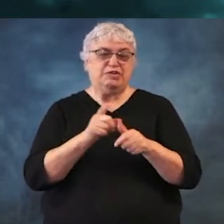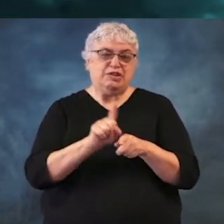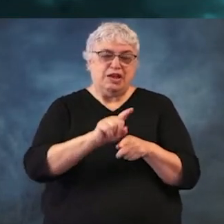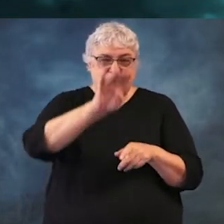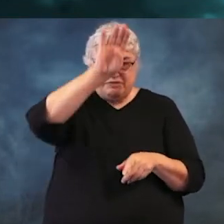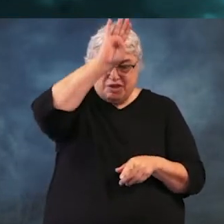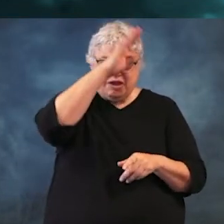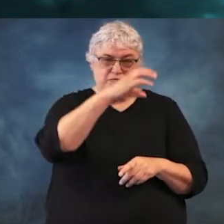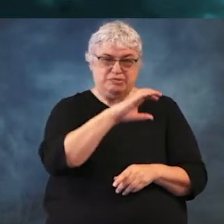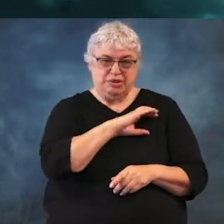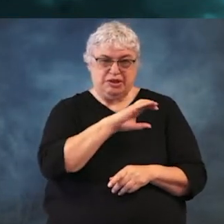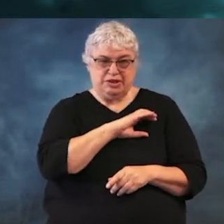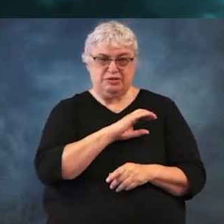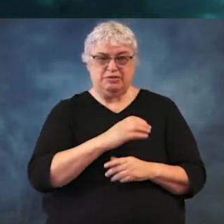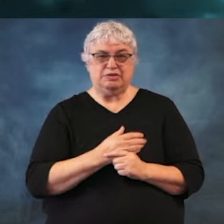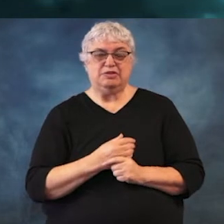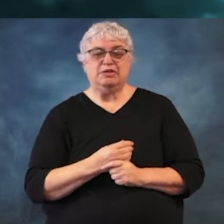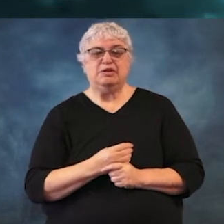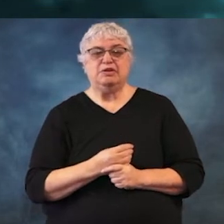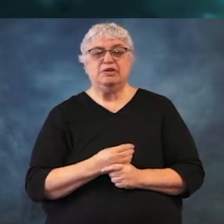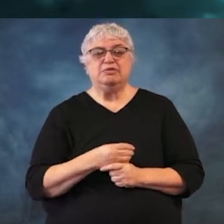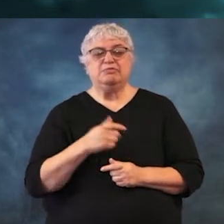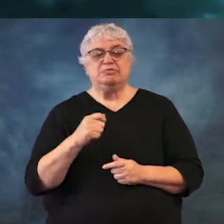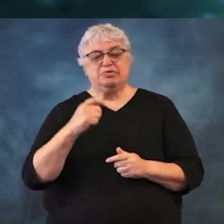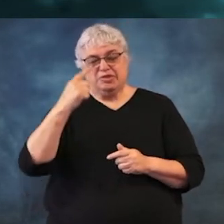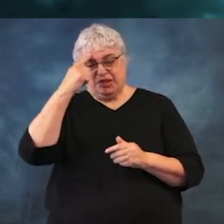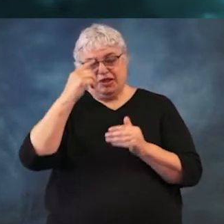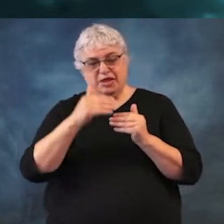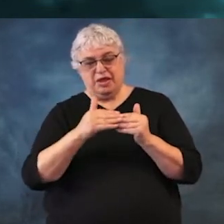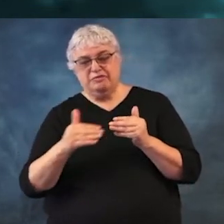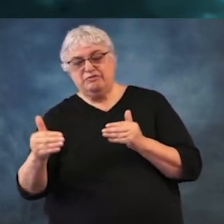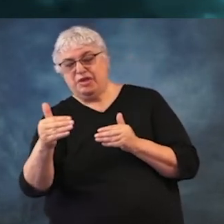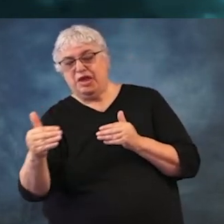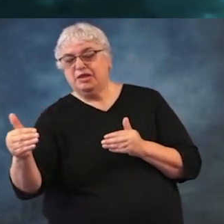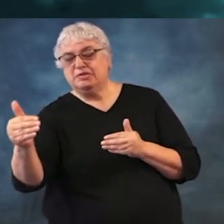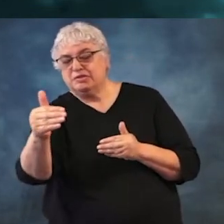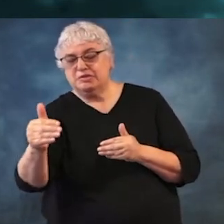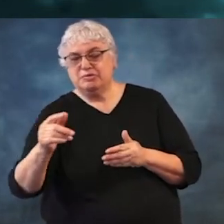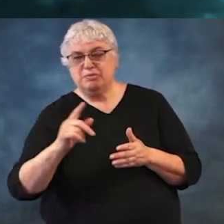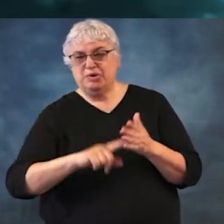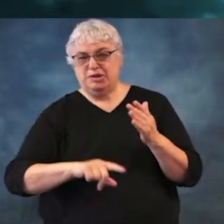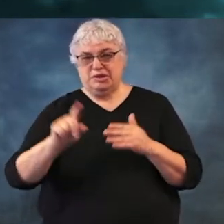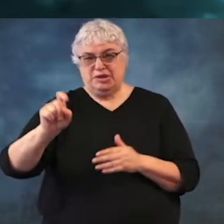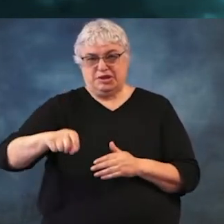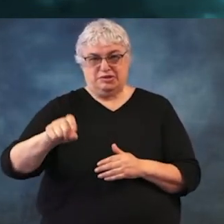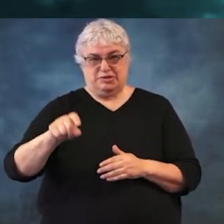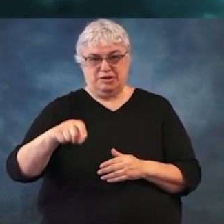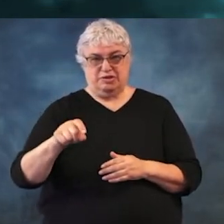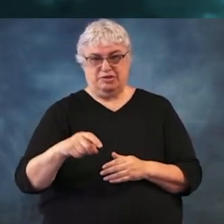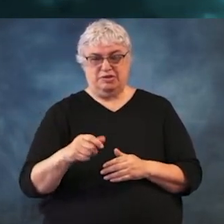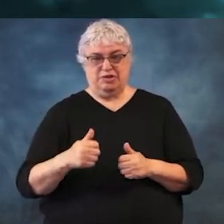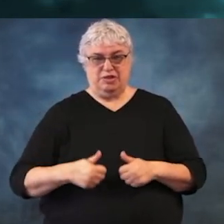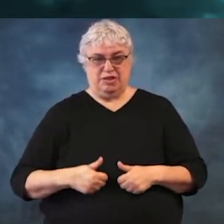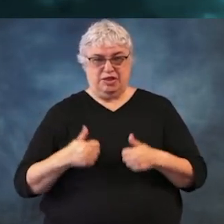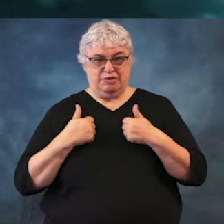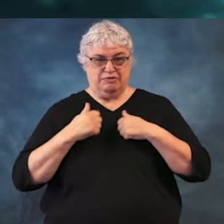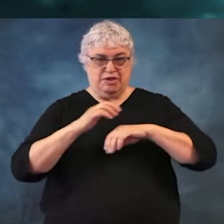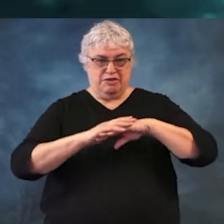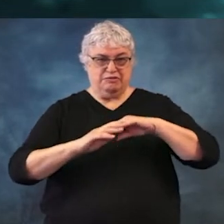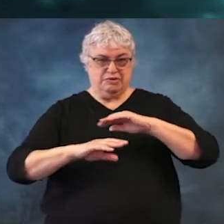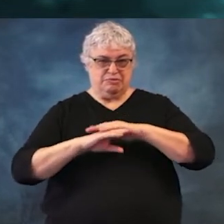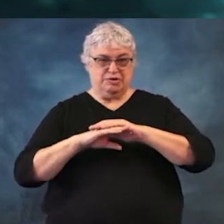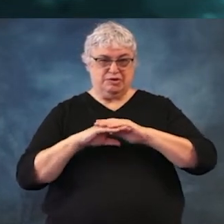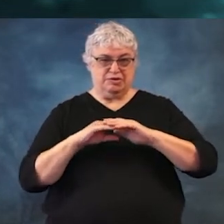helping those with disabilities to go ahead and think in advance of what it's going to take to live as comfortably